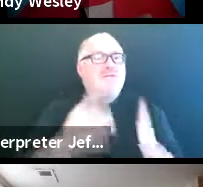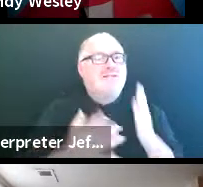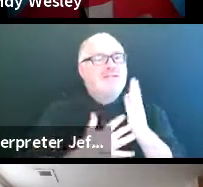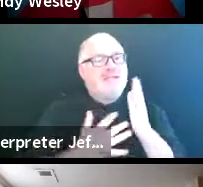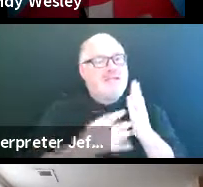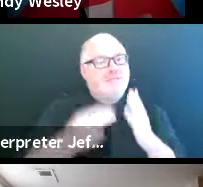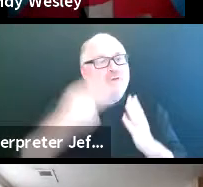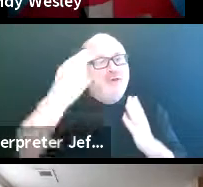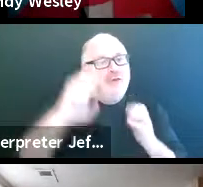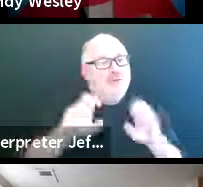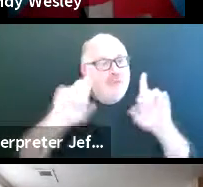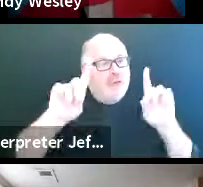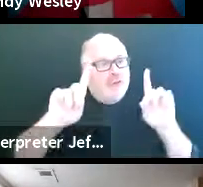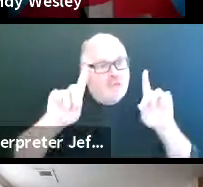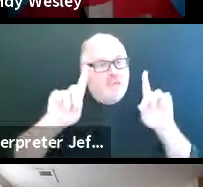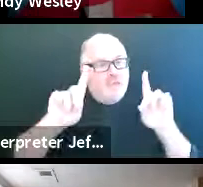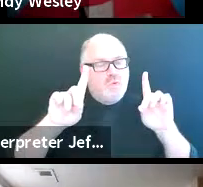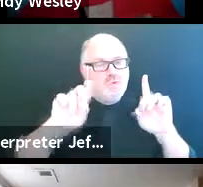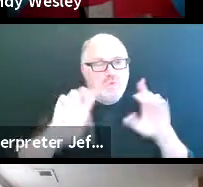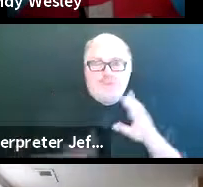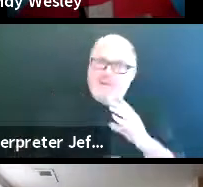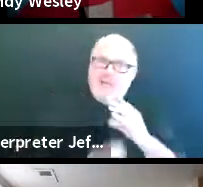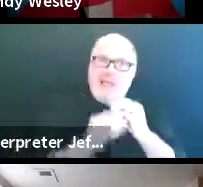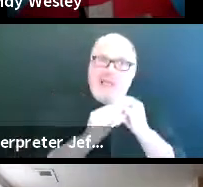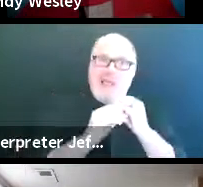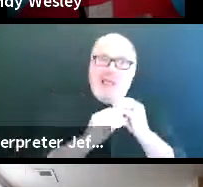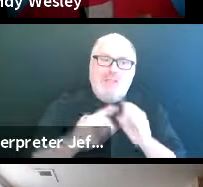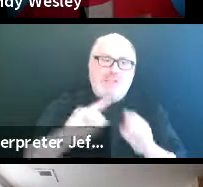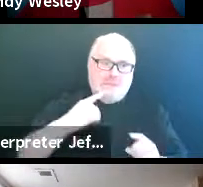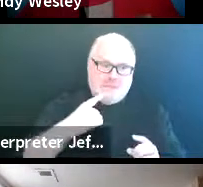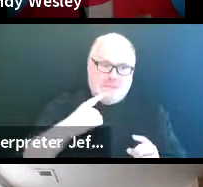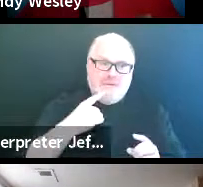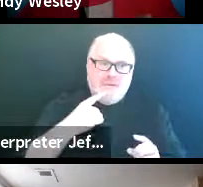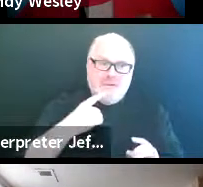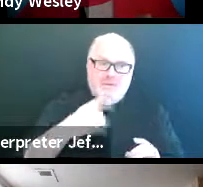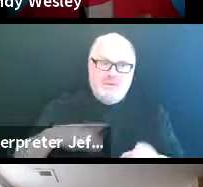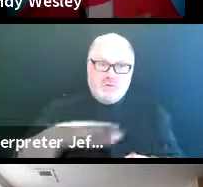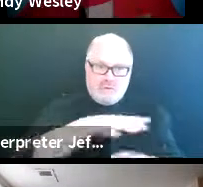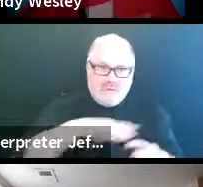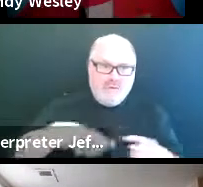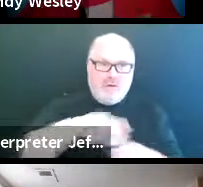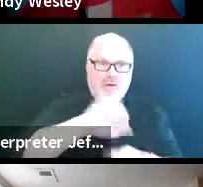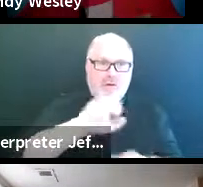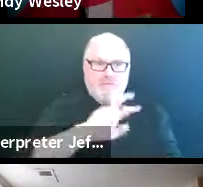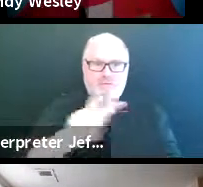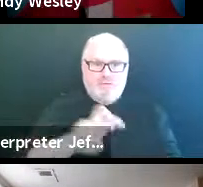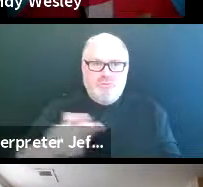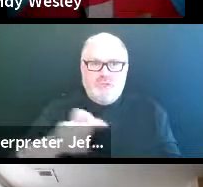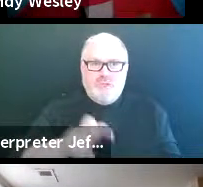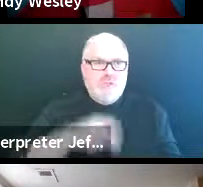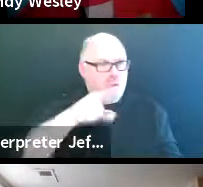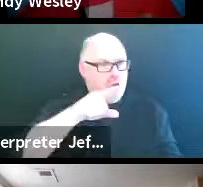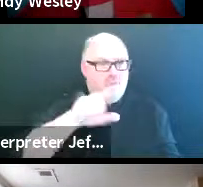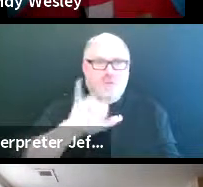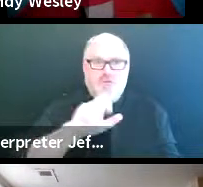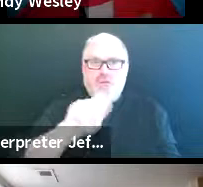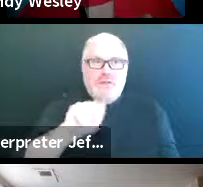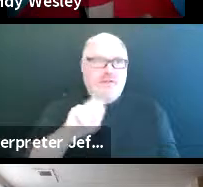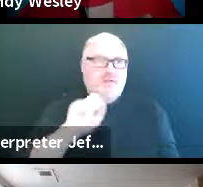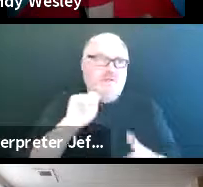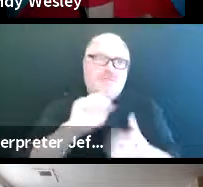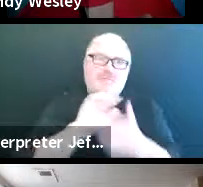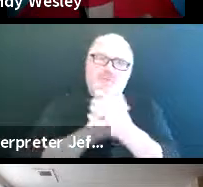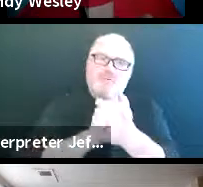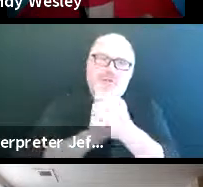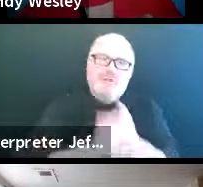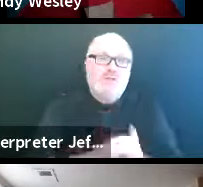education, will add significantly to the field of jazz. And we're so proud of you, Jenna. Congratulations,